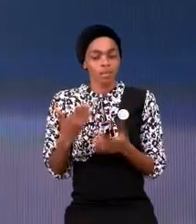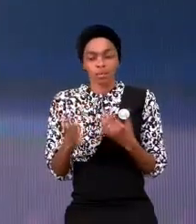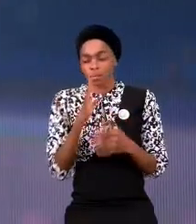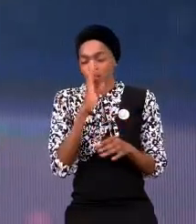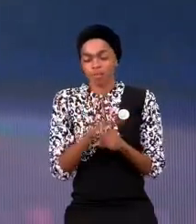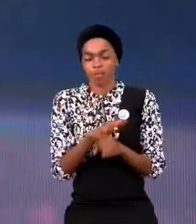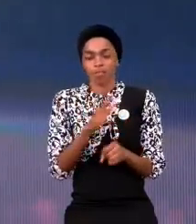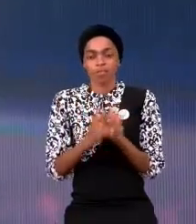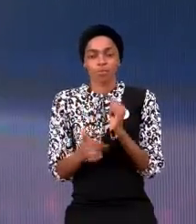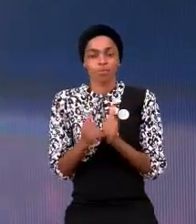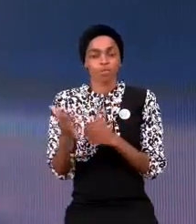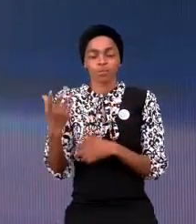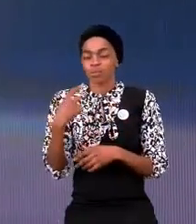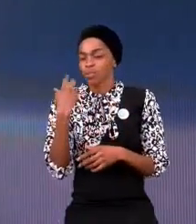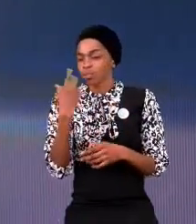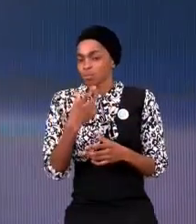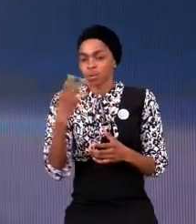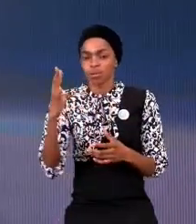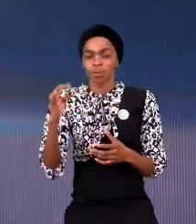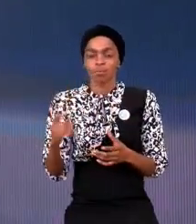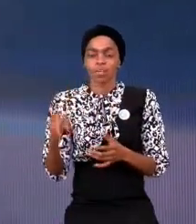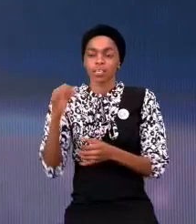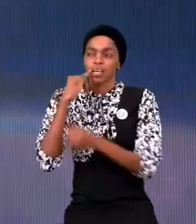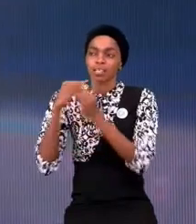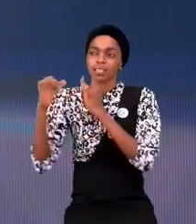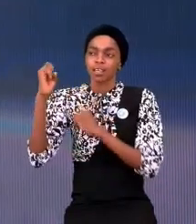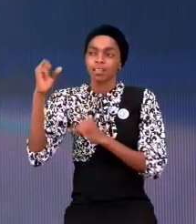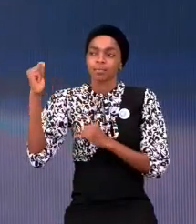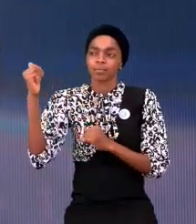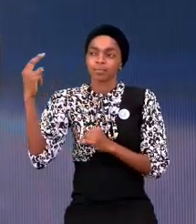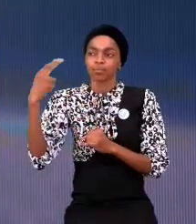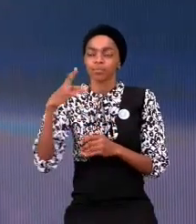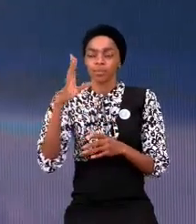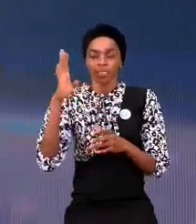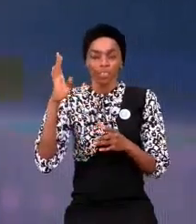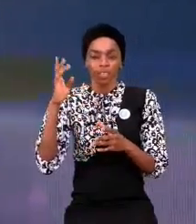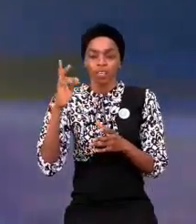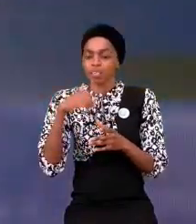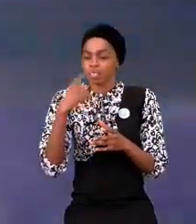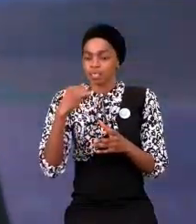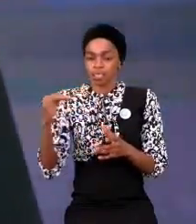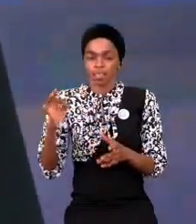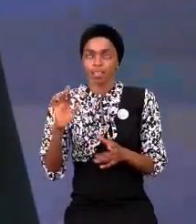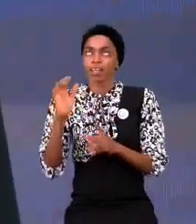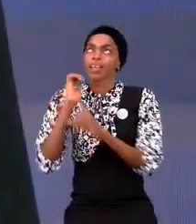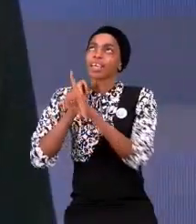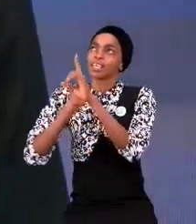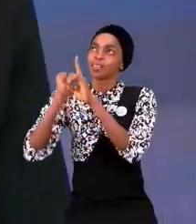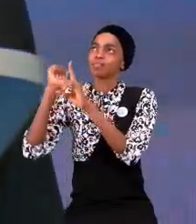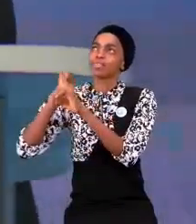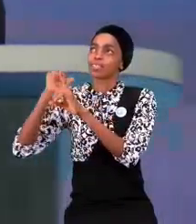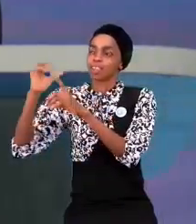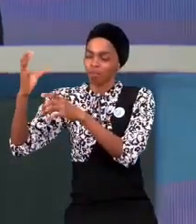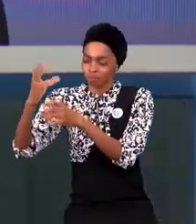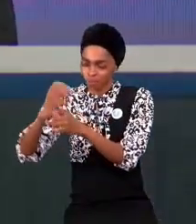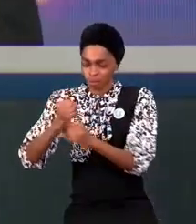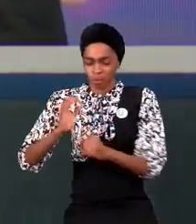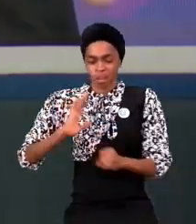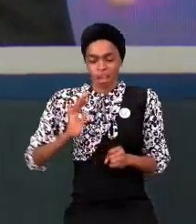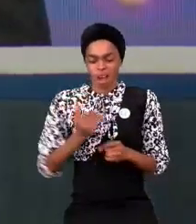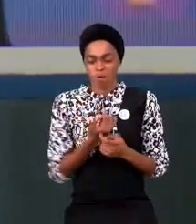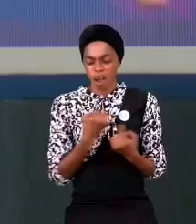saying, himself took our infirmities and bare our